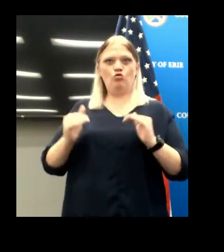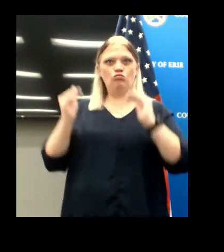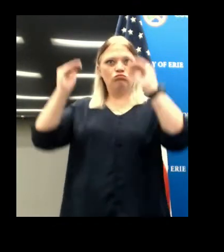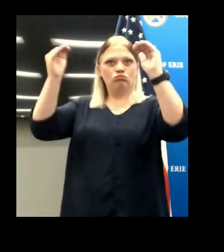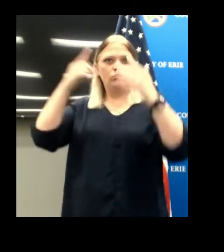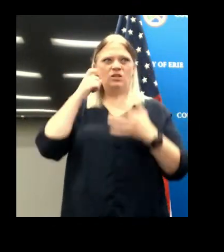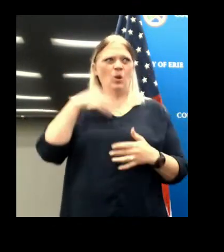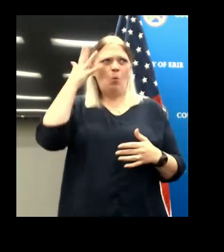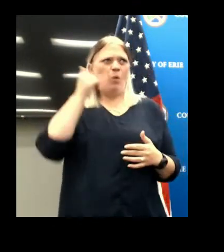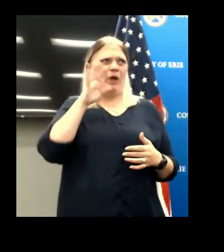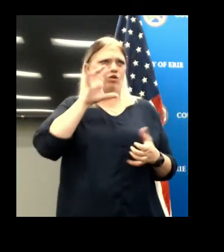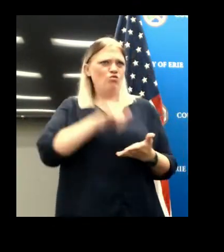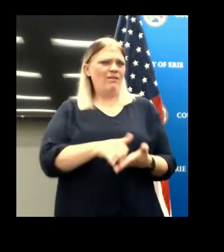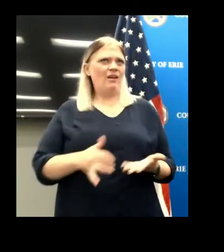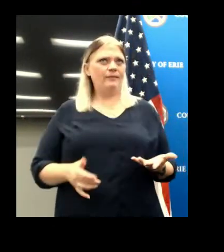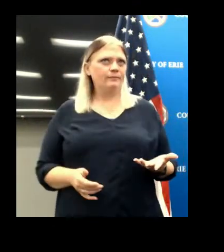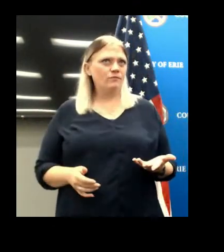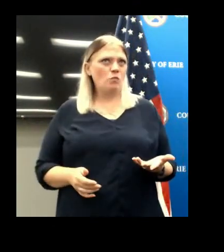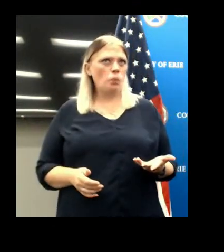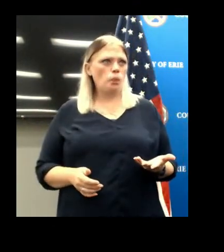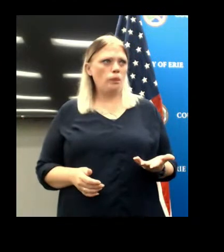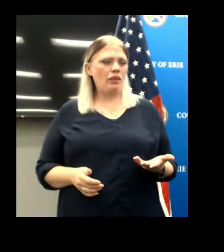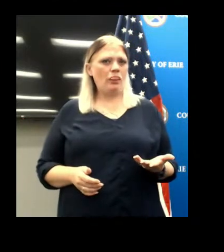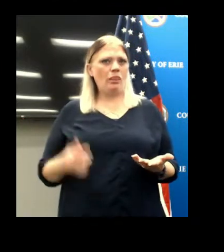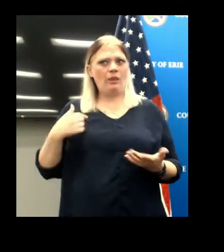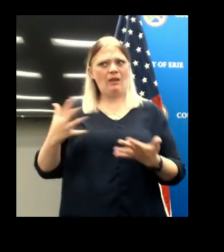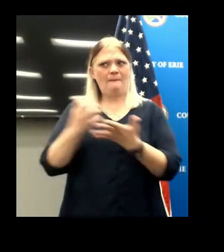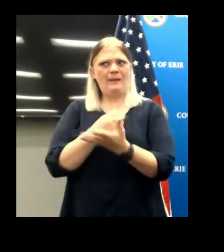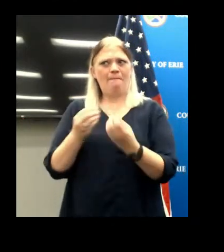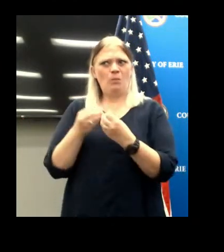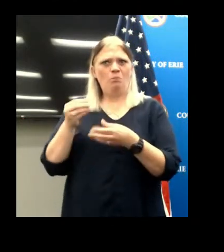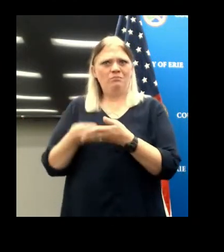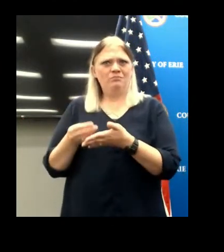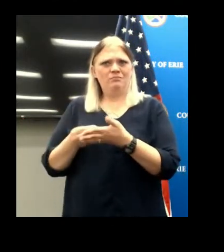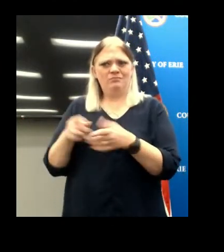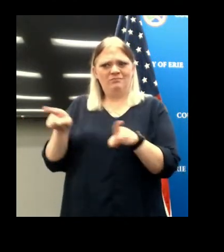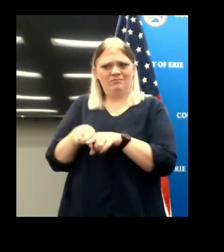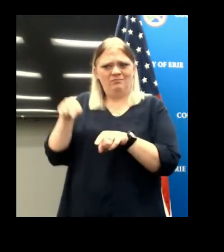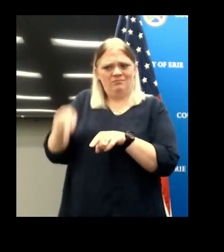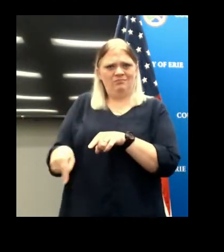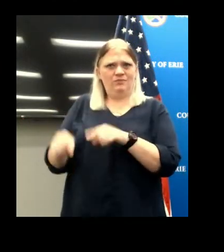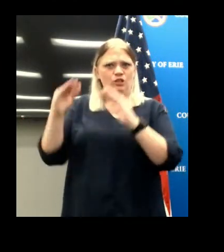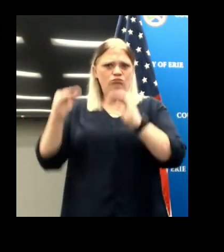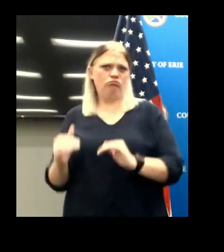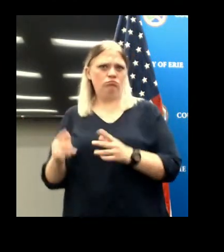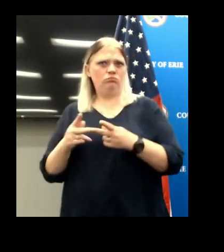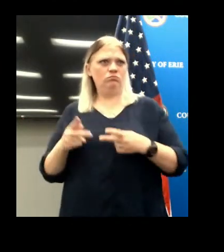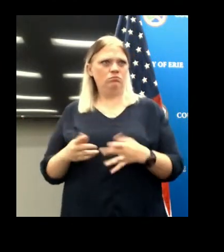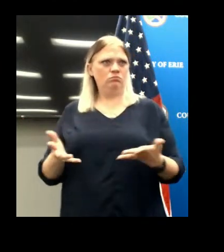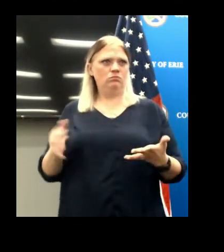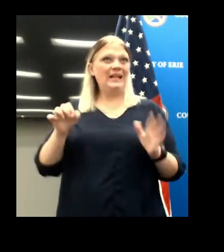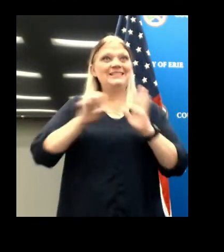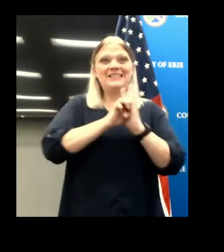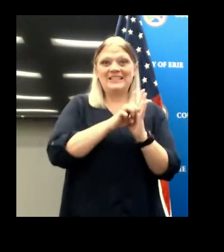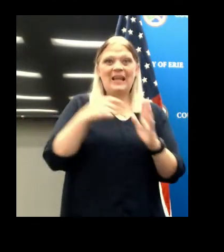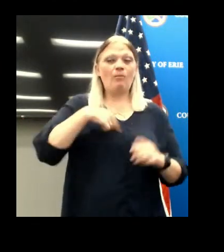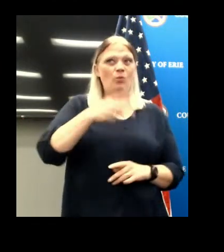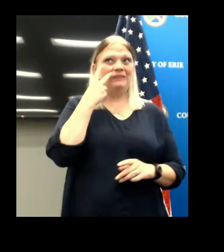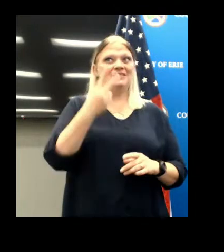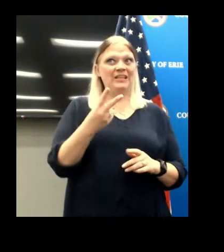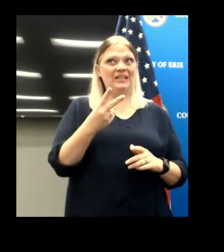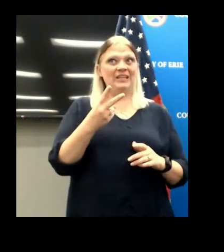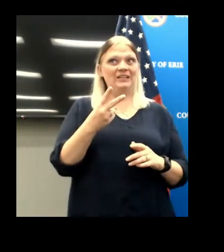because they said, why would I do that? I make more money as a civil servant. It's the example that we've seen with regards